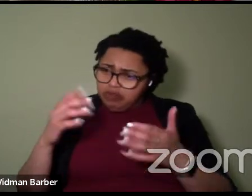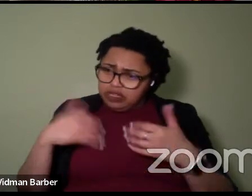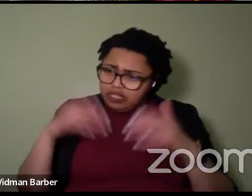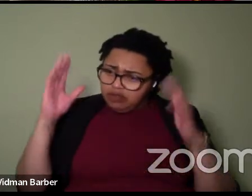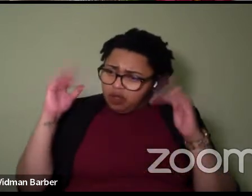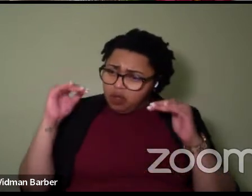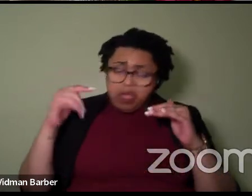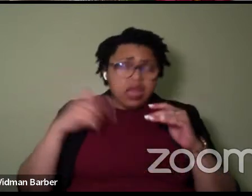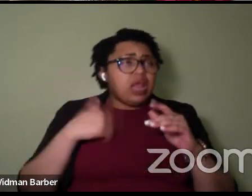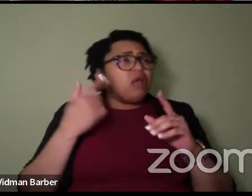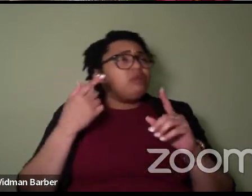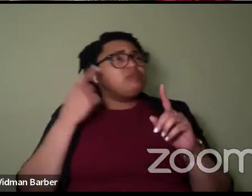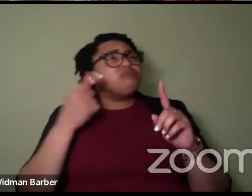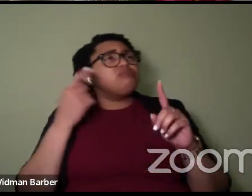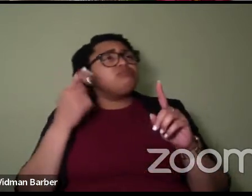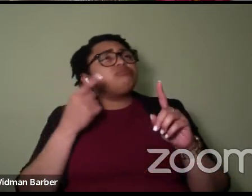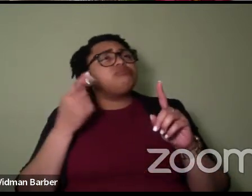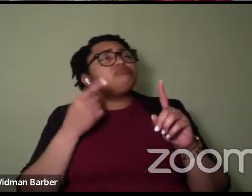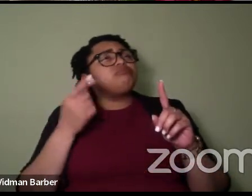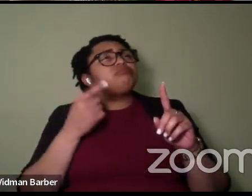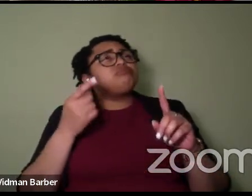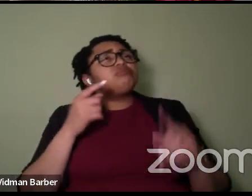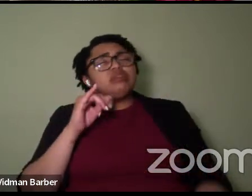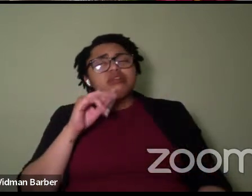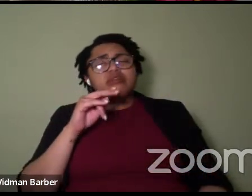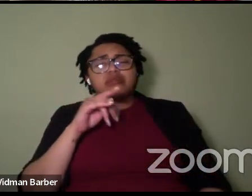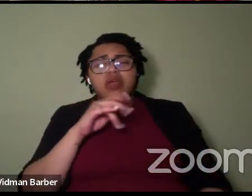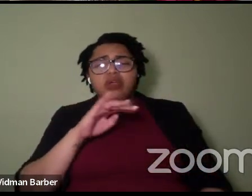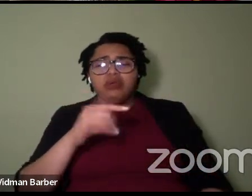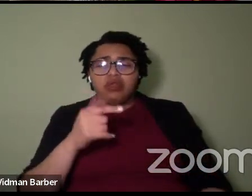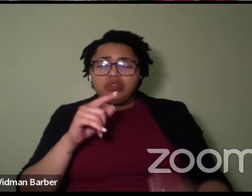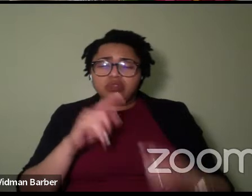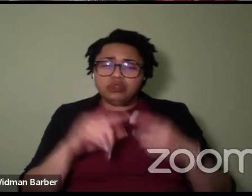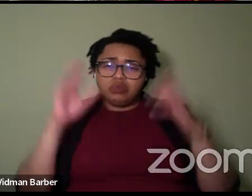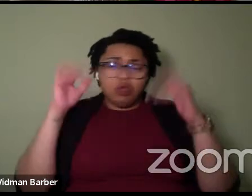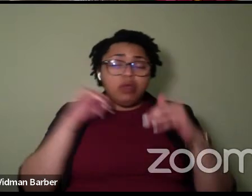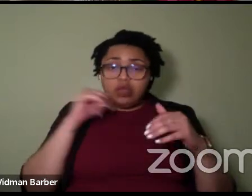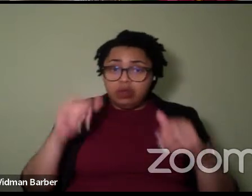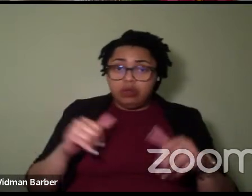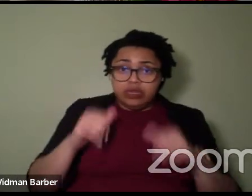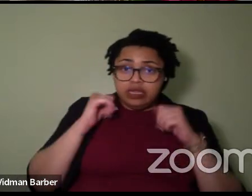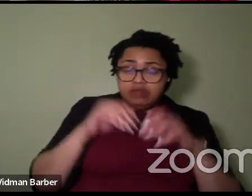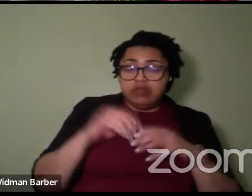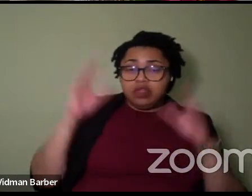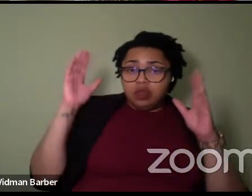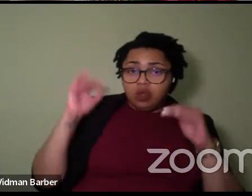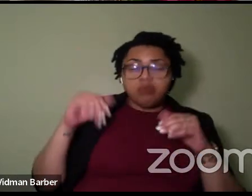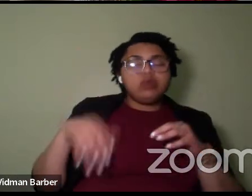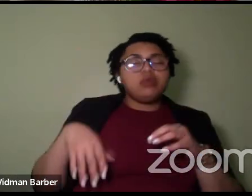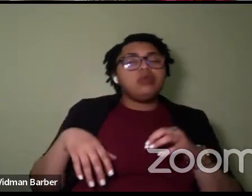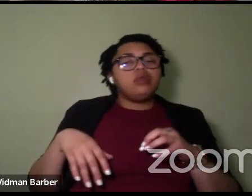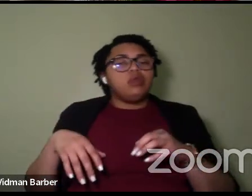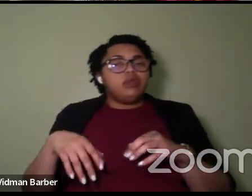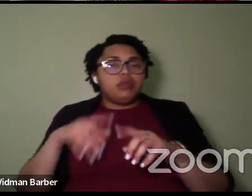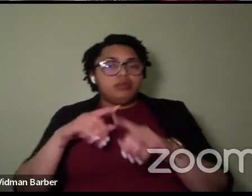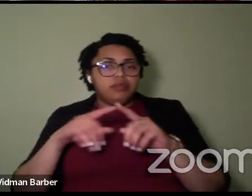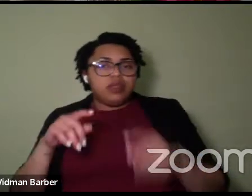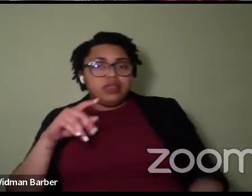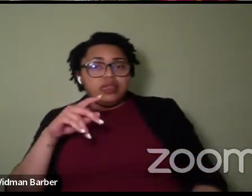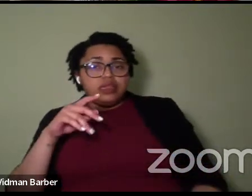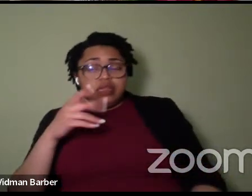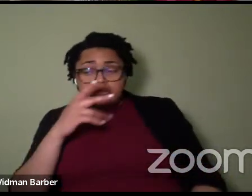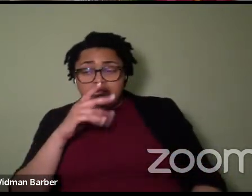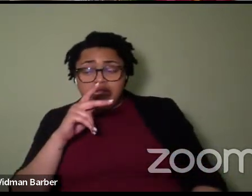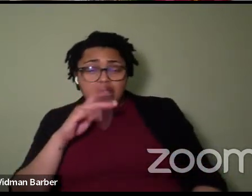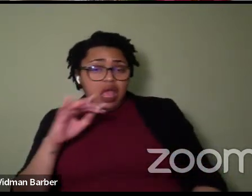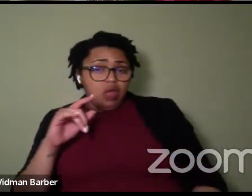to, is aspiring to hope. I don't live in hope. But the thing that Kyle challenged us to was to redefine what hope meant.